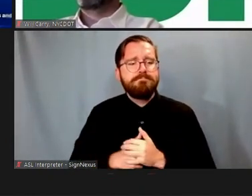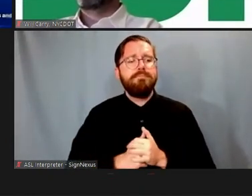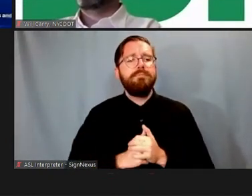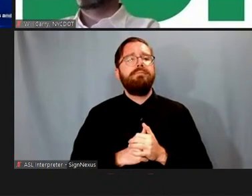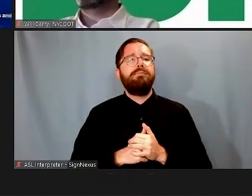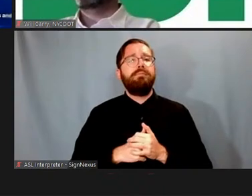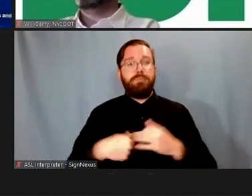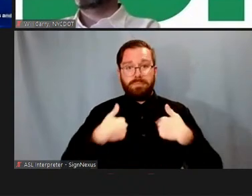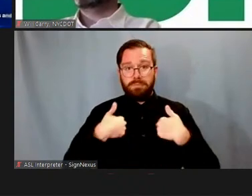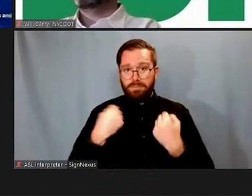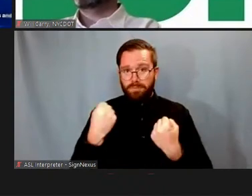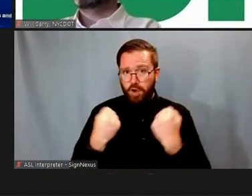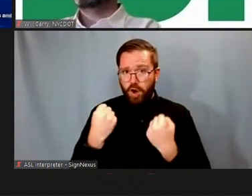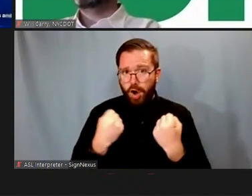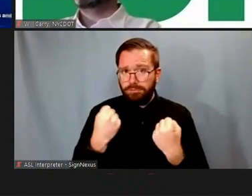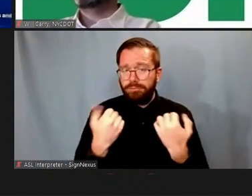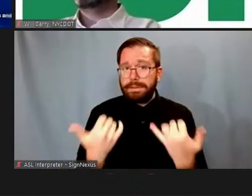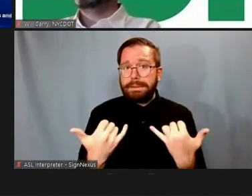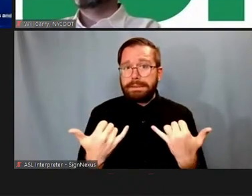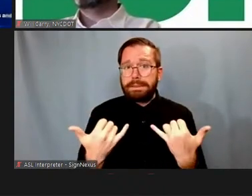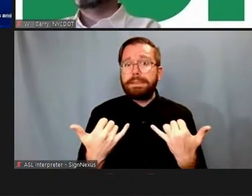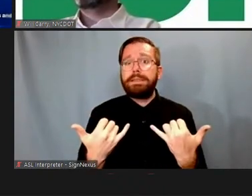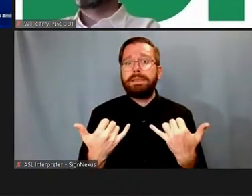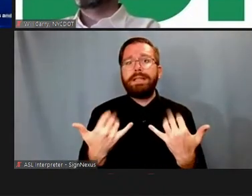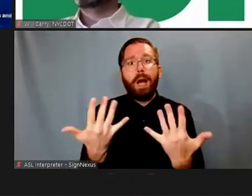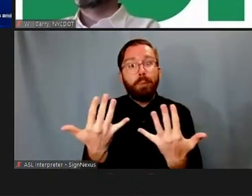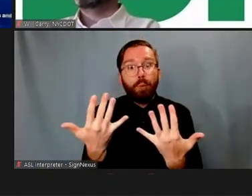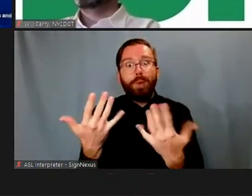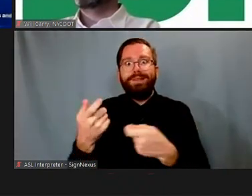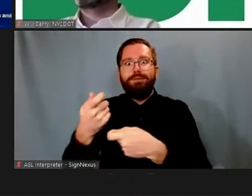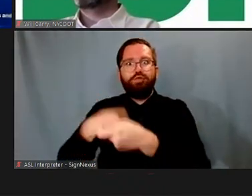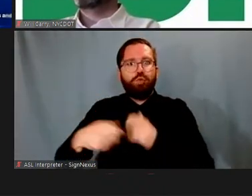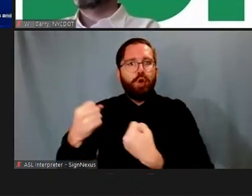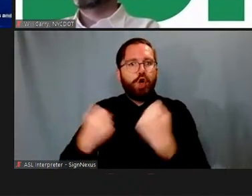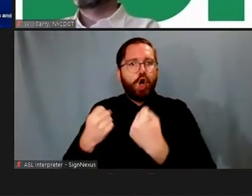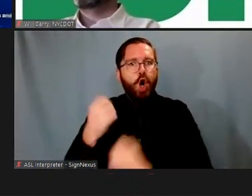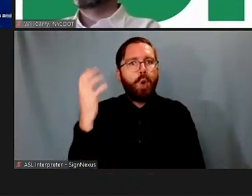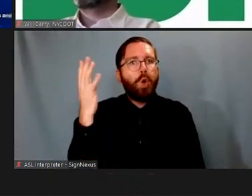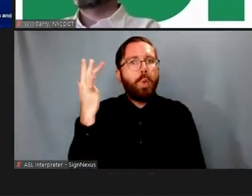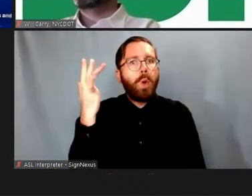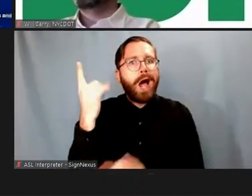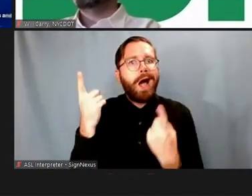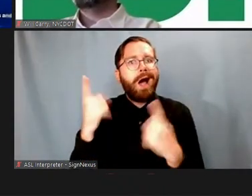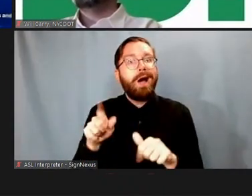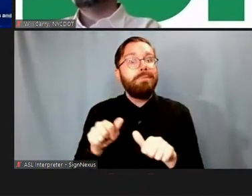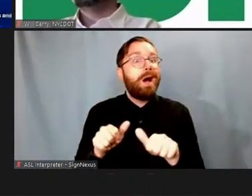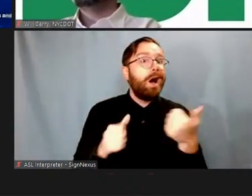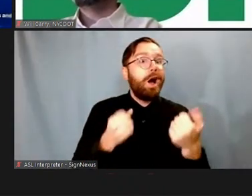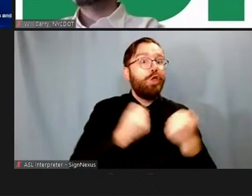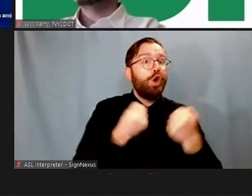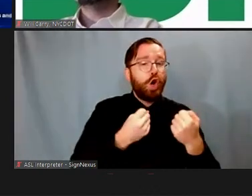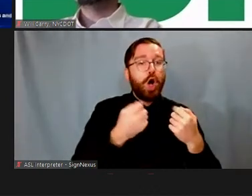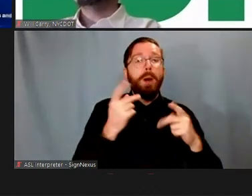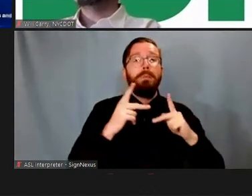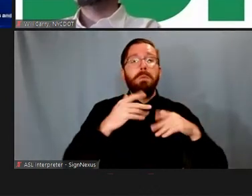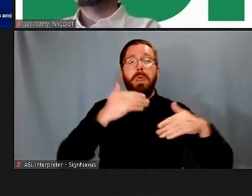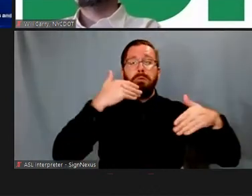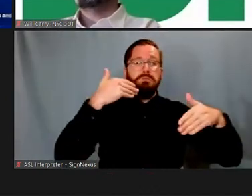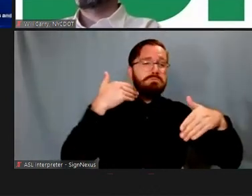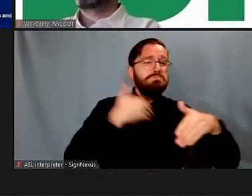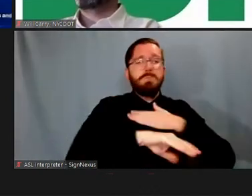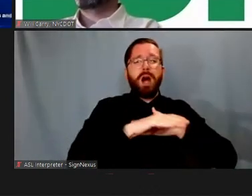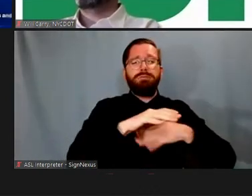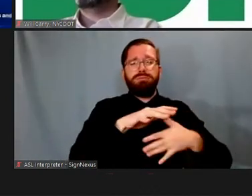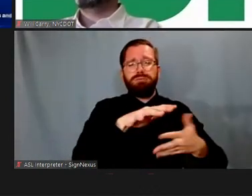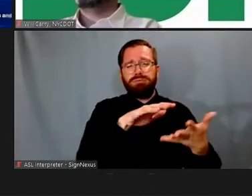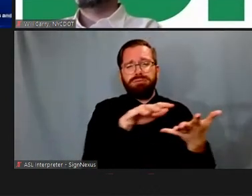a car that right now actually i'm waiting on the replacement car because it got broke my other one got broken into and vandalized to the point where